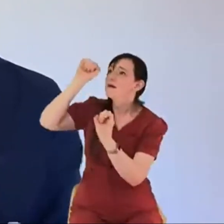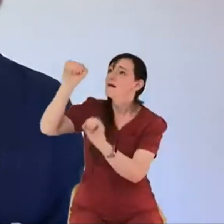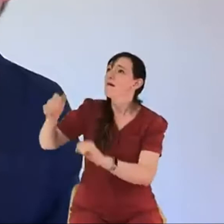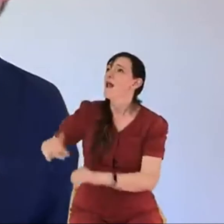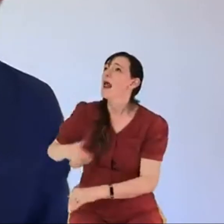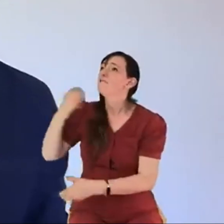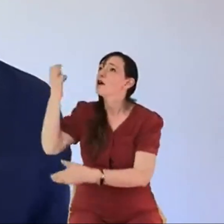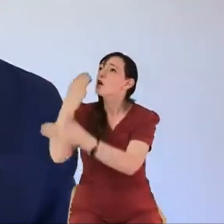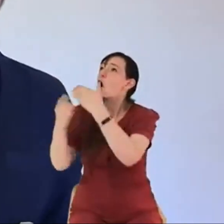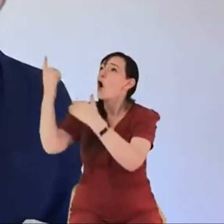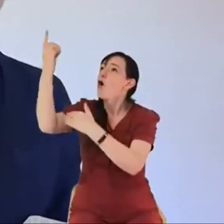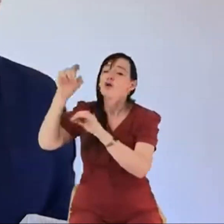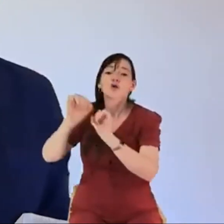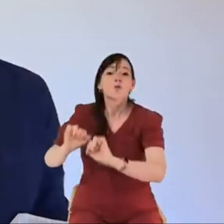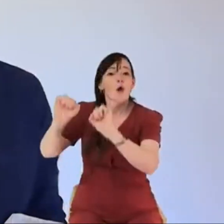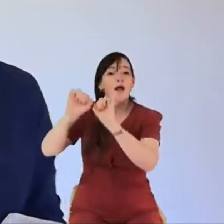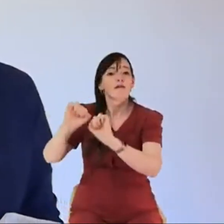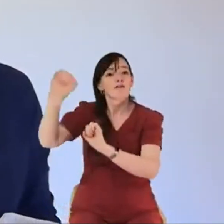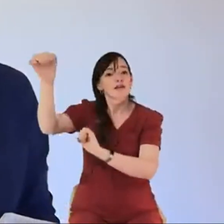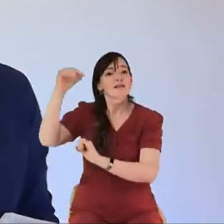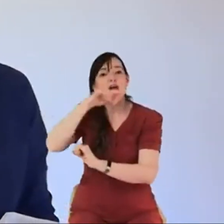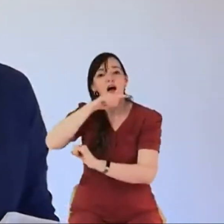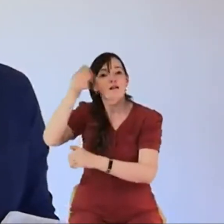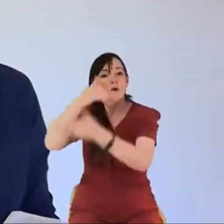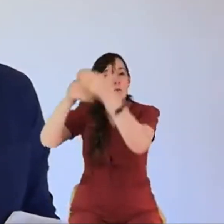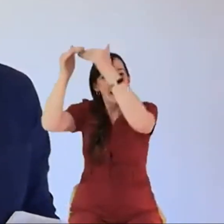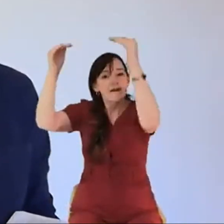god to wait for his son from heaven